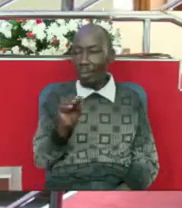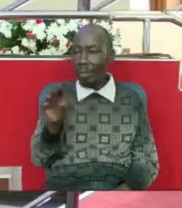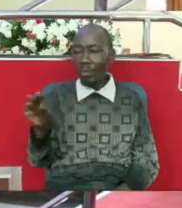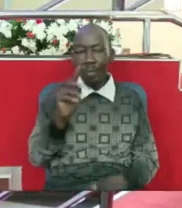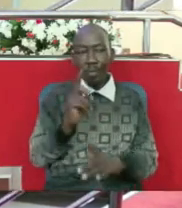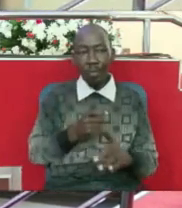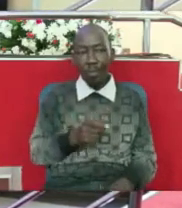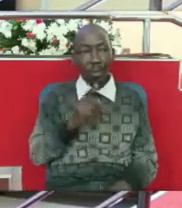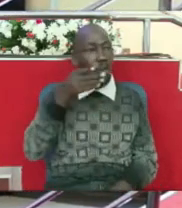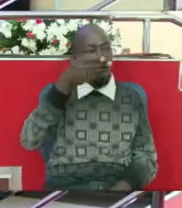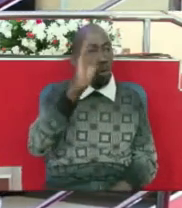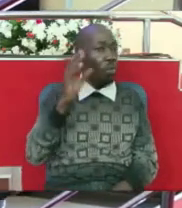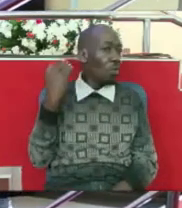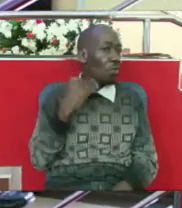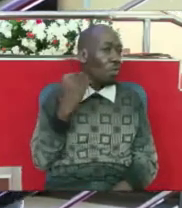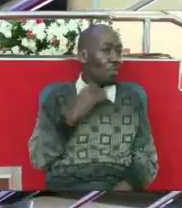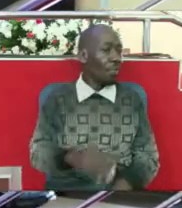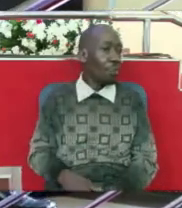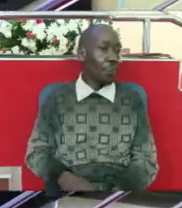is he a thief?